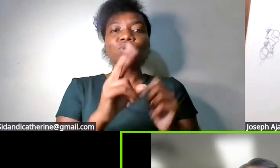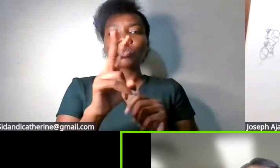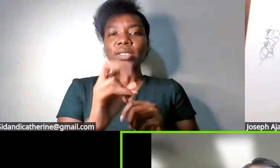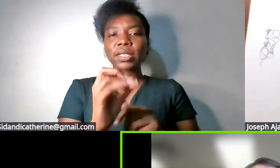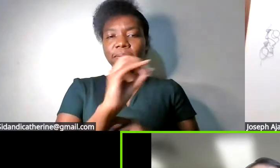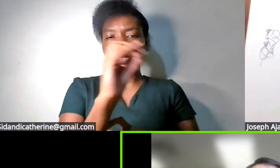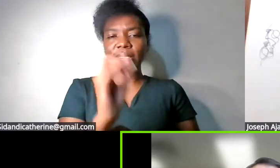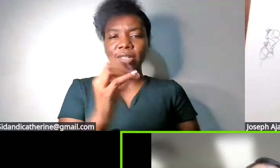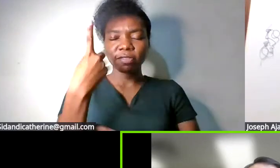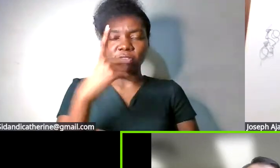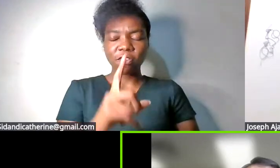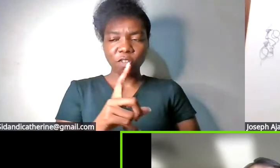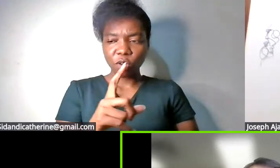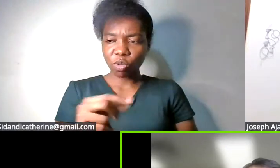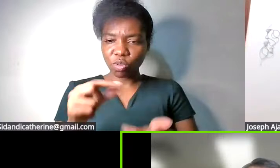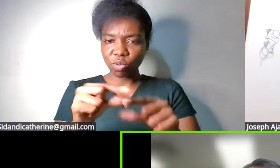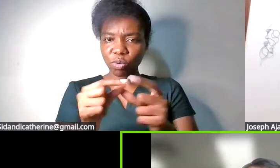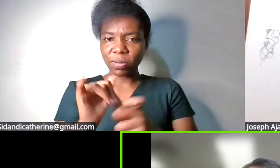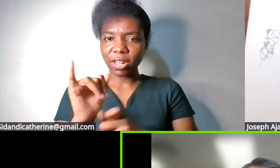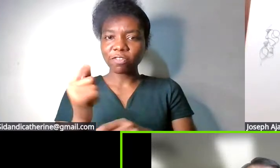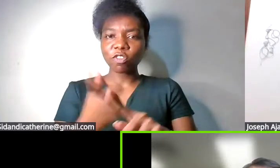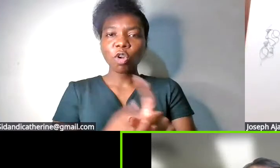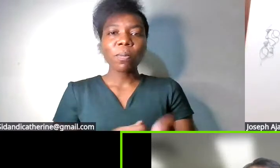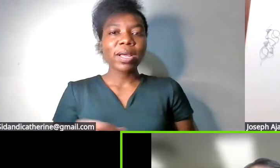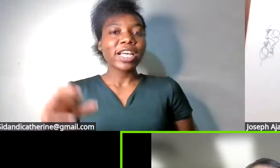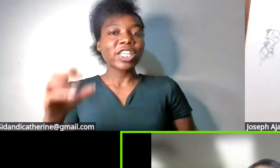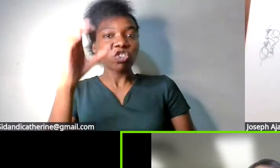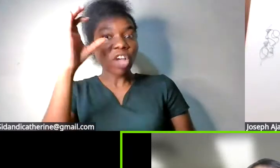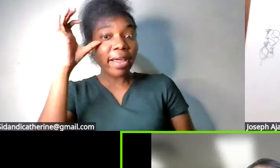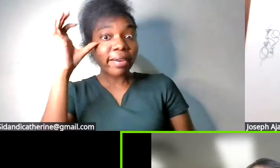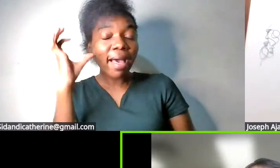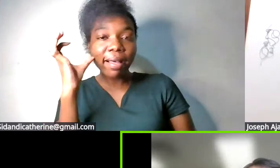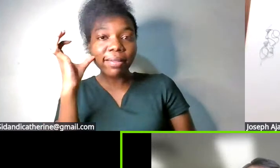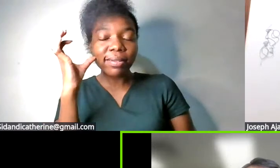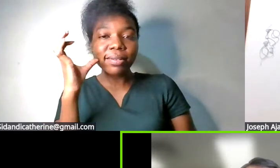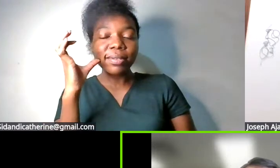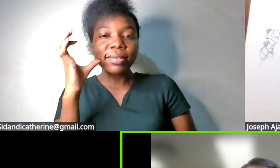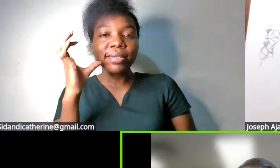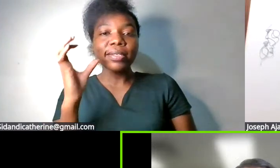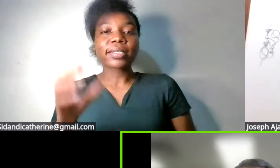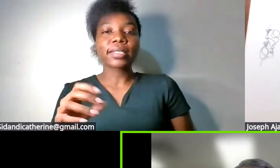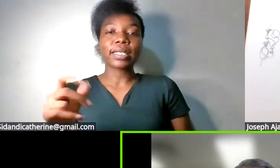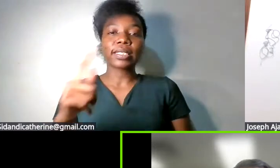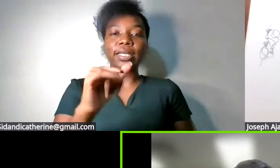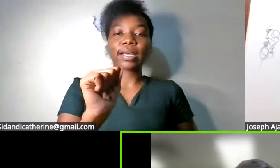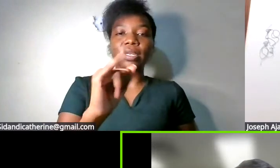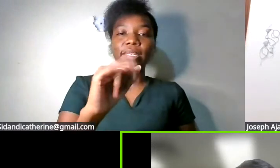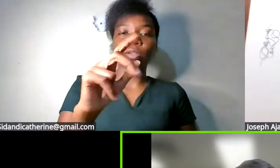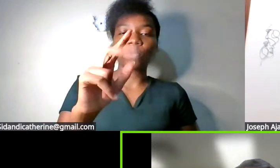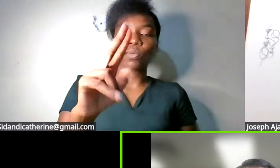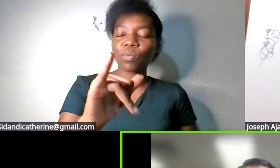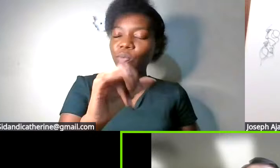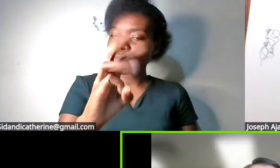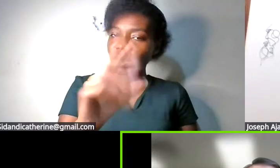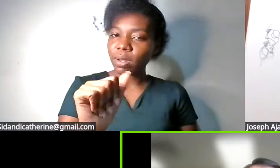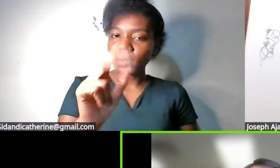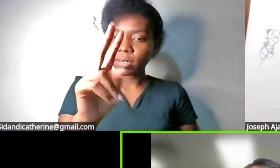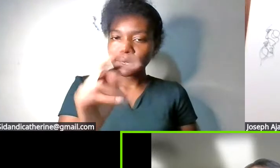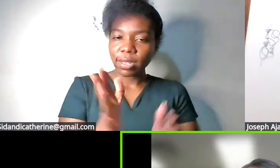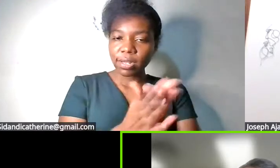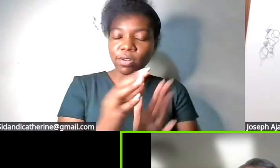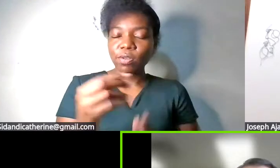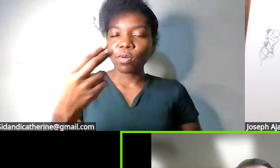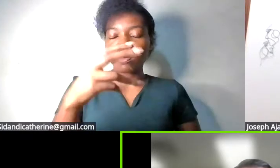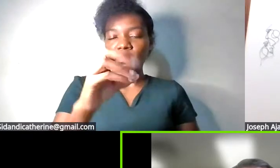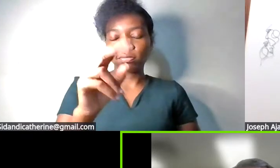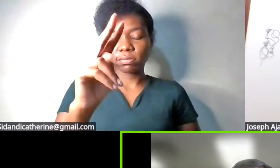population is currently coming from Chinese-speaking countries and regions, such as China, Taiwan, Macau, and Hong Kong.